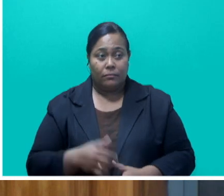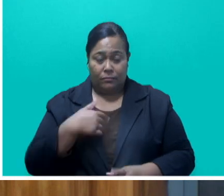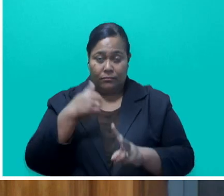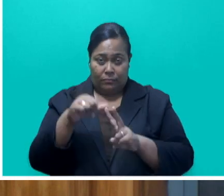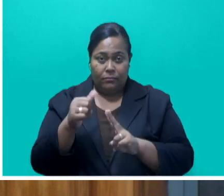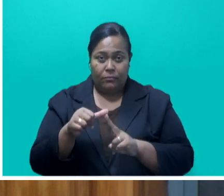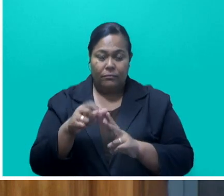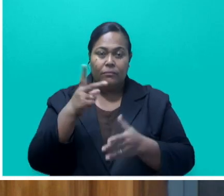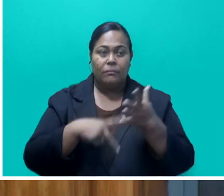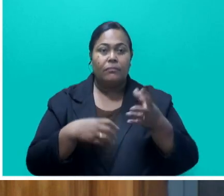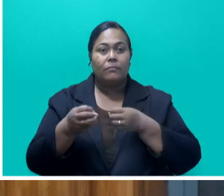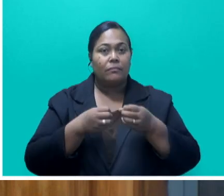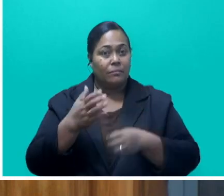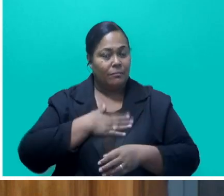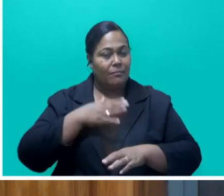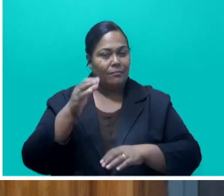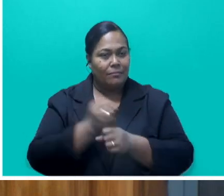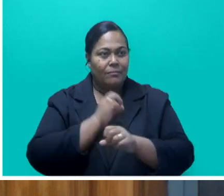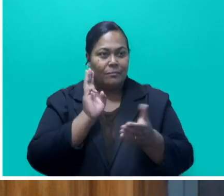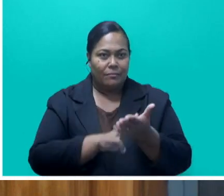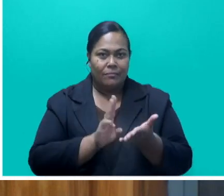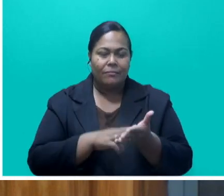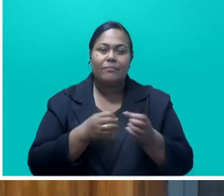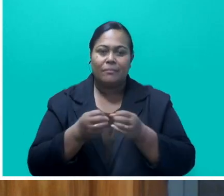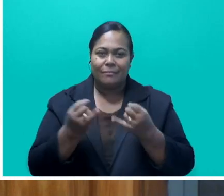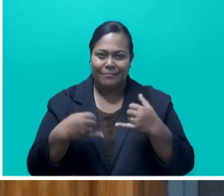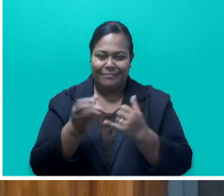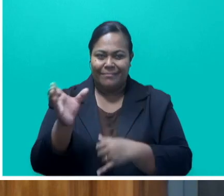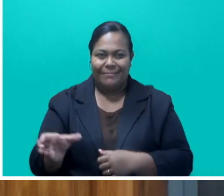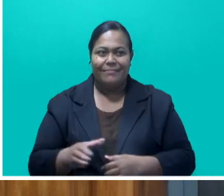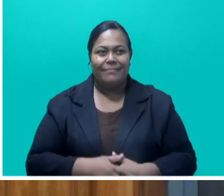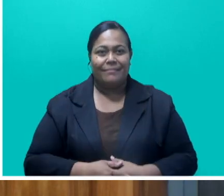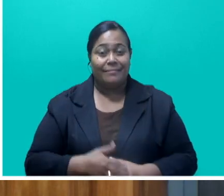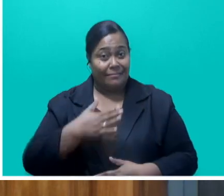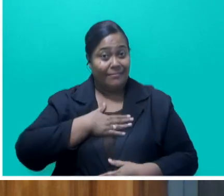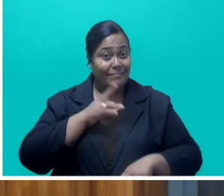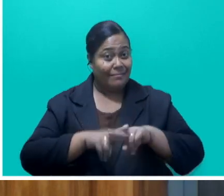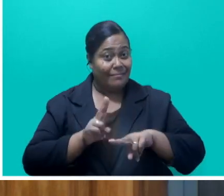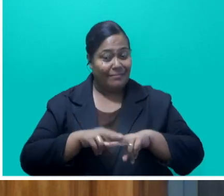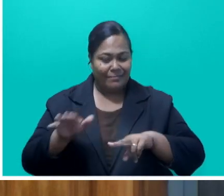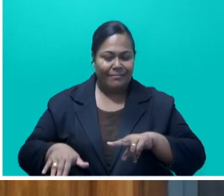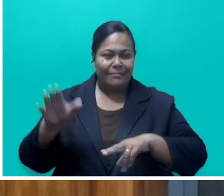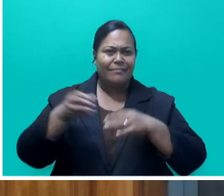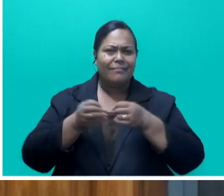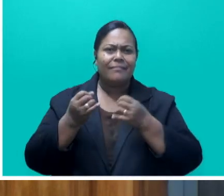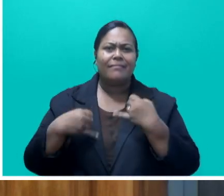of Solomon, my grandmother, Solomon Islander. My father was brought up by the Solomon Islanders